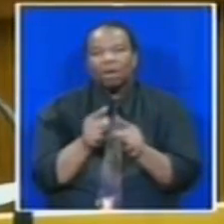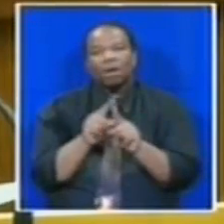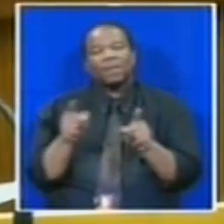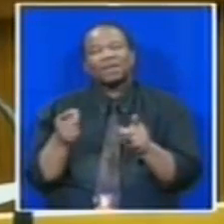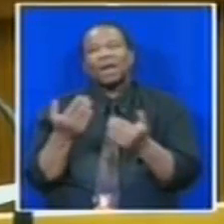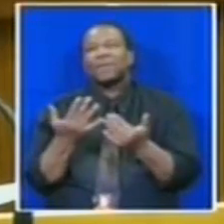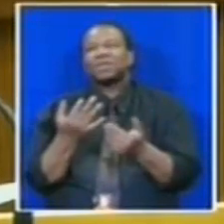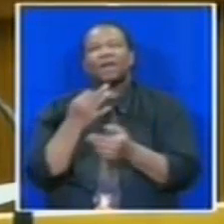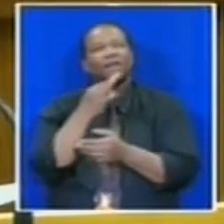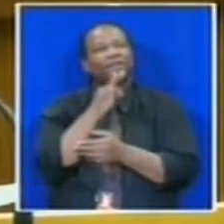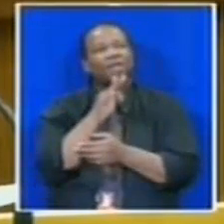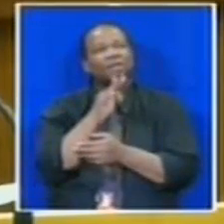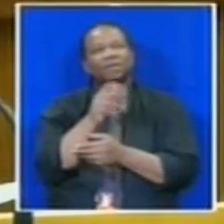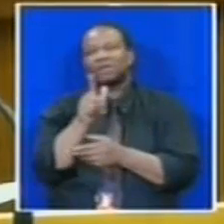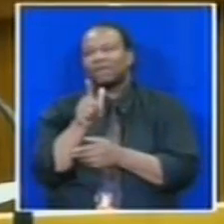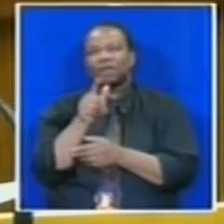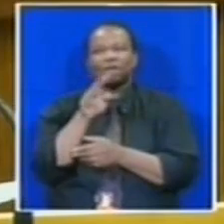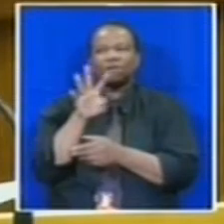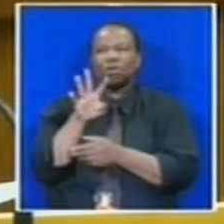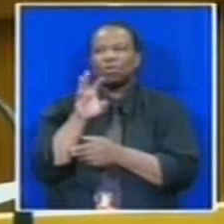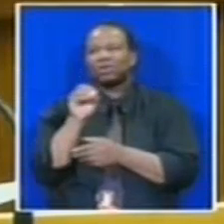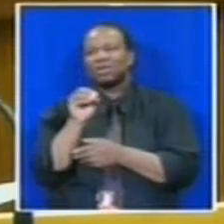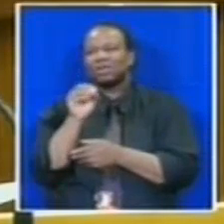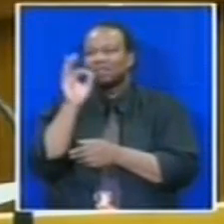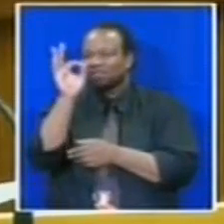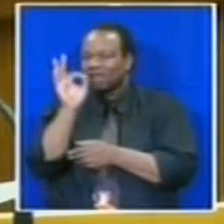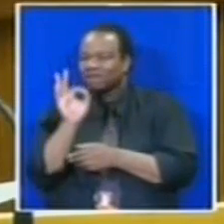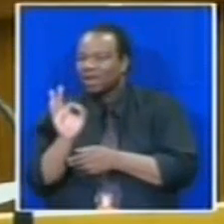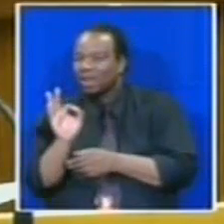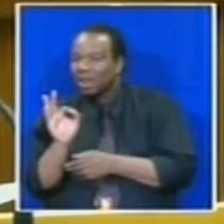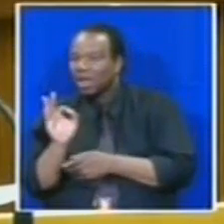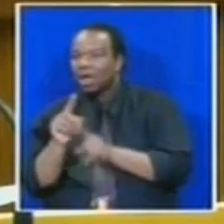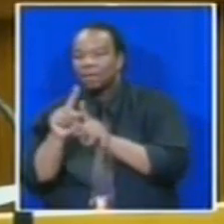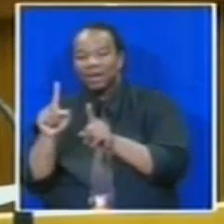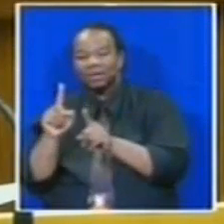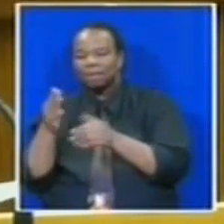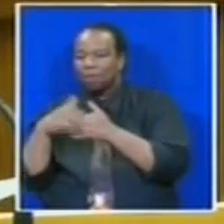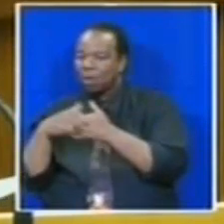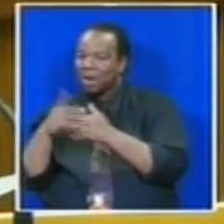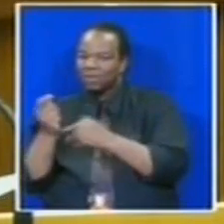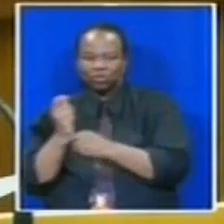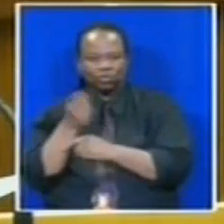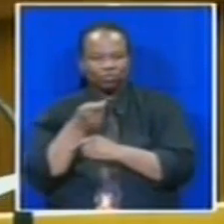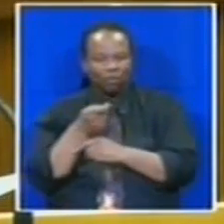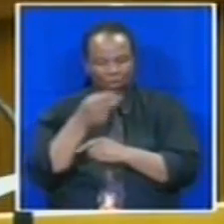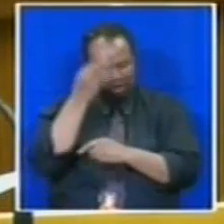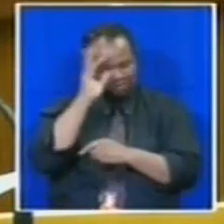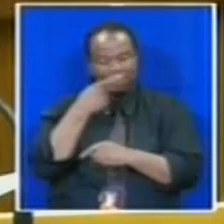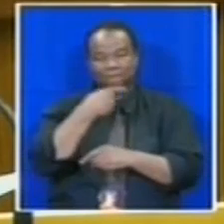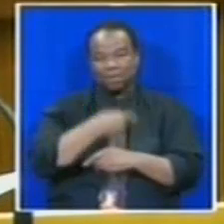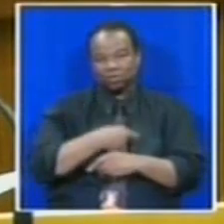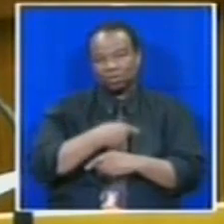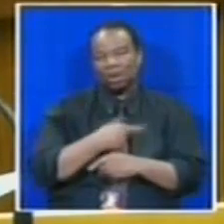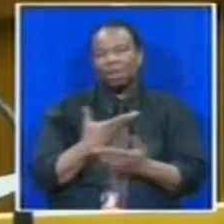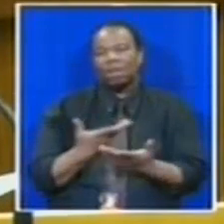37 and 40% of our non-interest expenditure is going on personnel spending. That these steps are in progress to